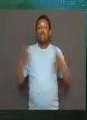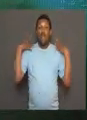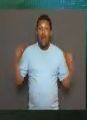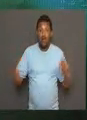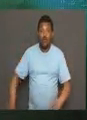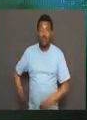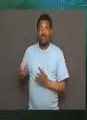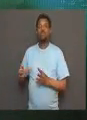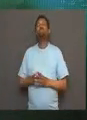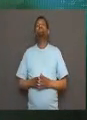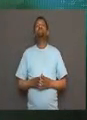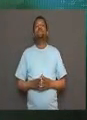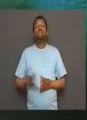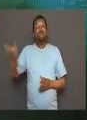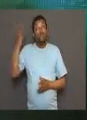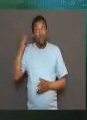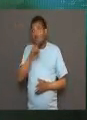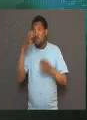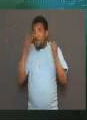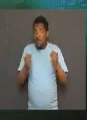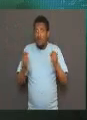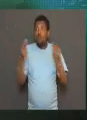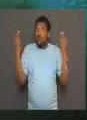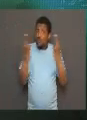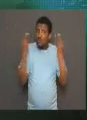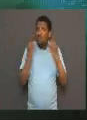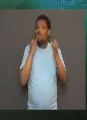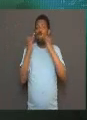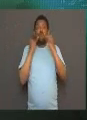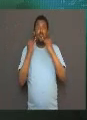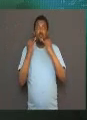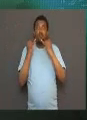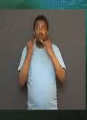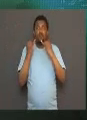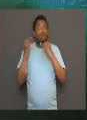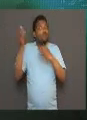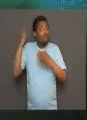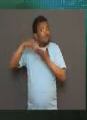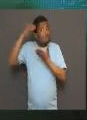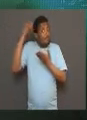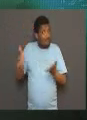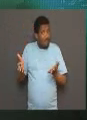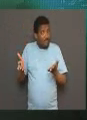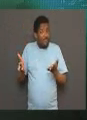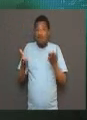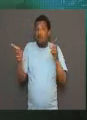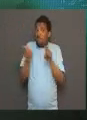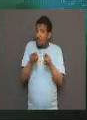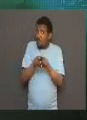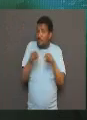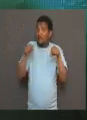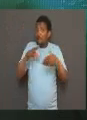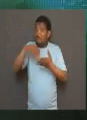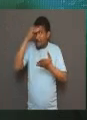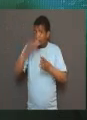Hello, students. Were you able to use the information from previous lessons as well as